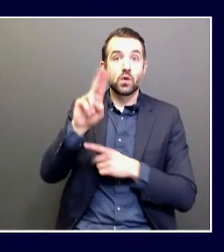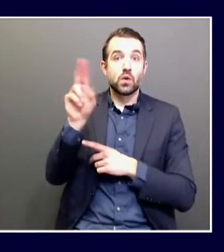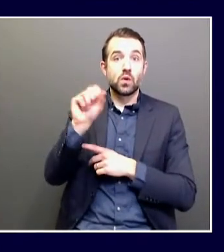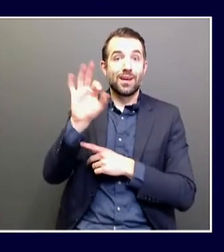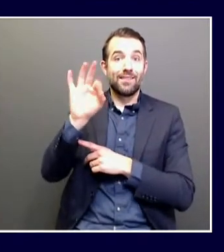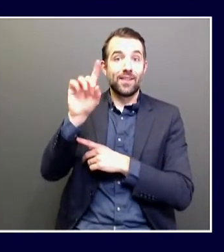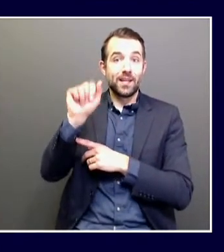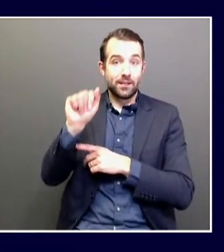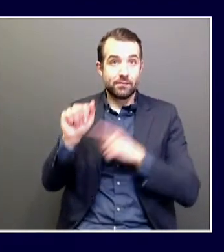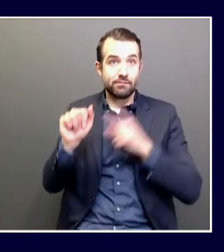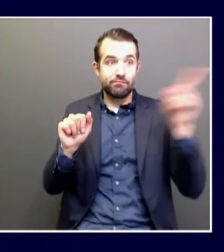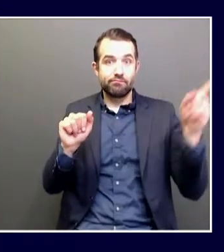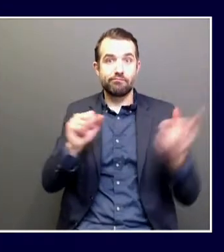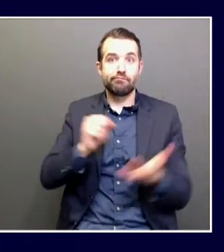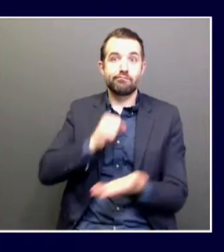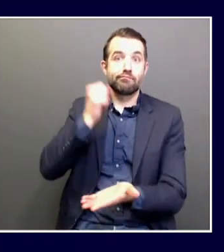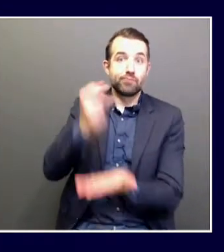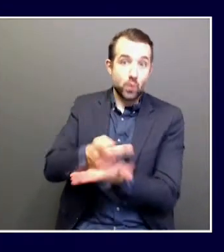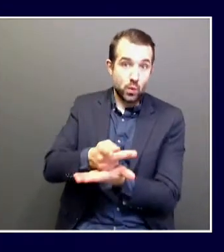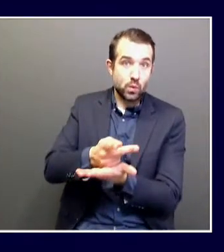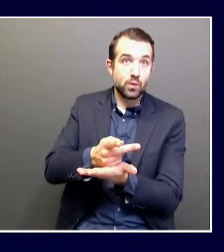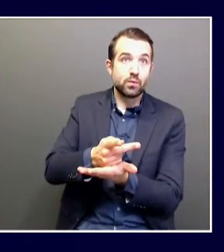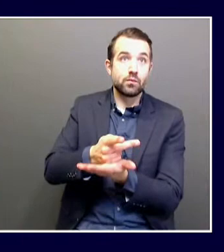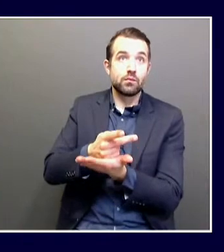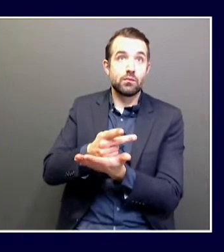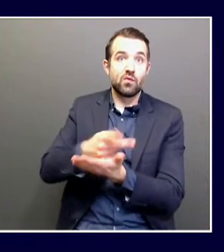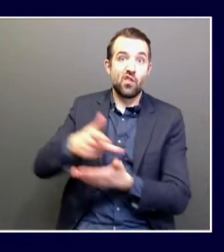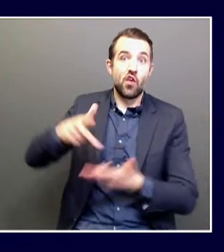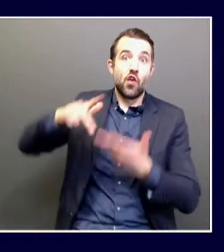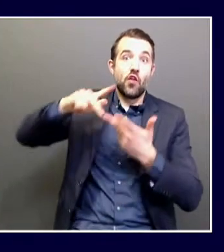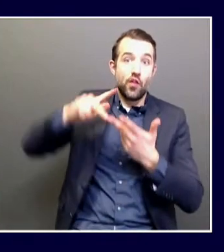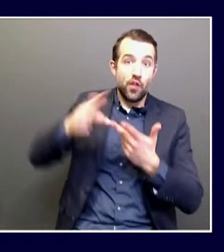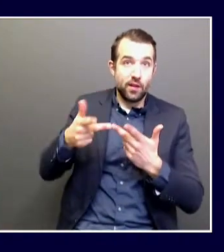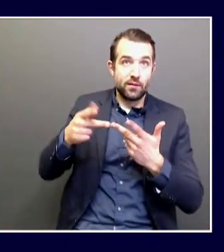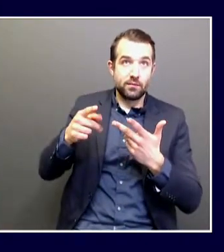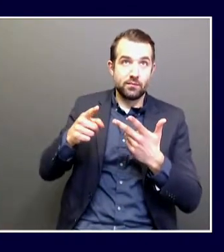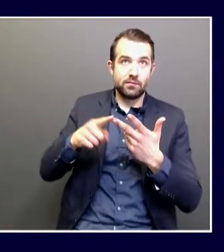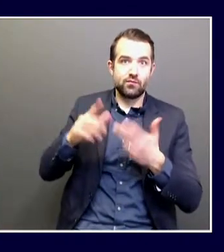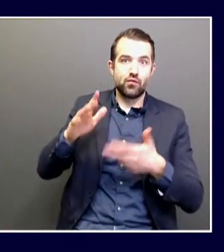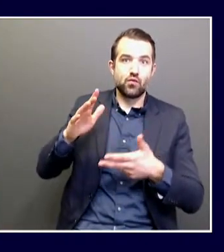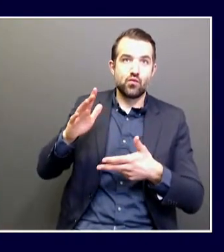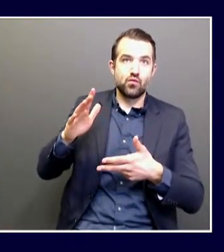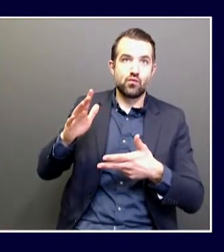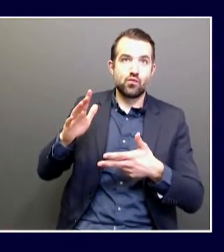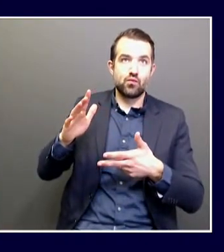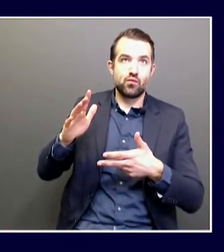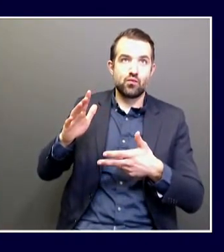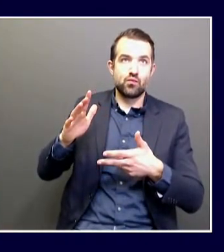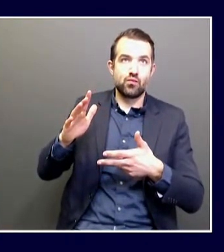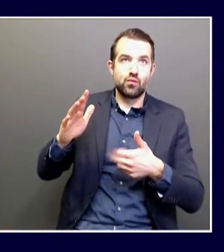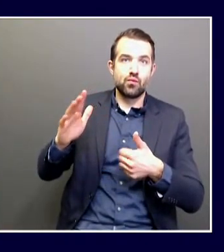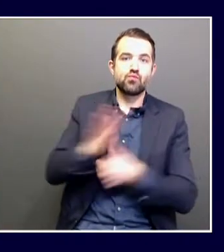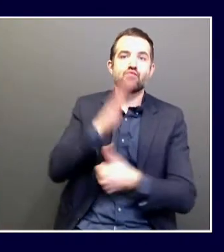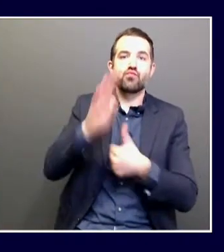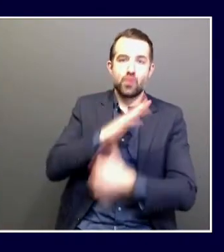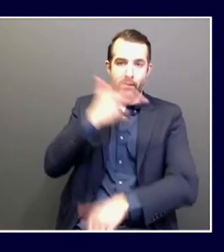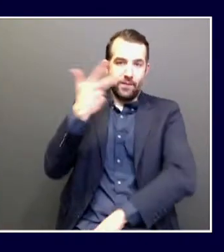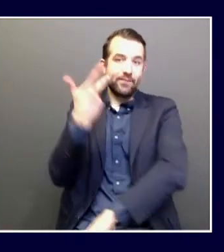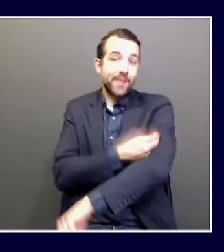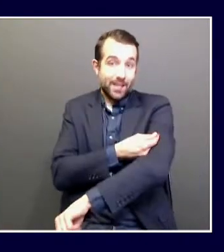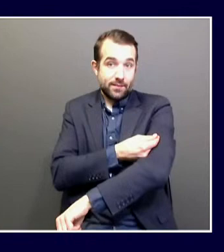third primary series dose for certain immune-compromised children who are between the ages of 5 through